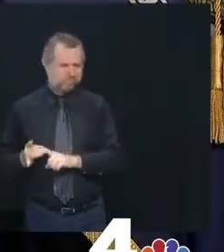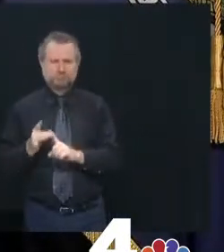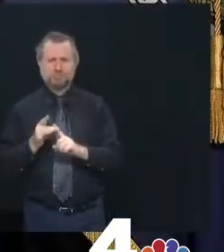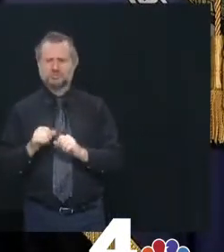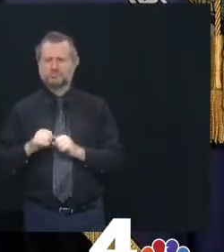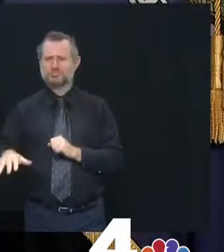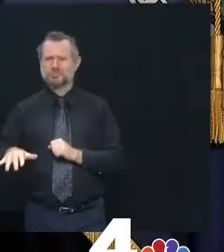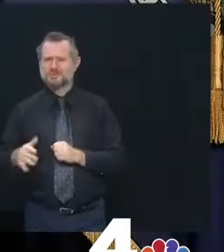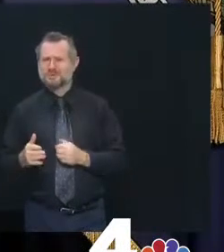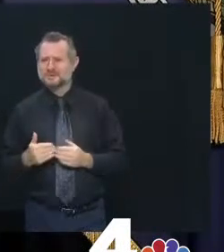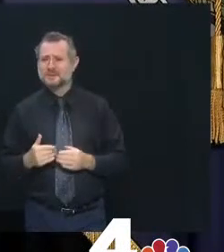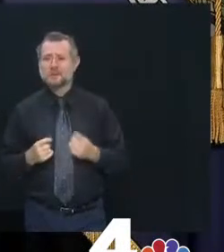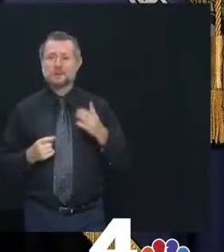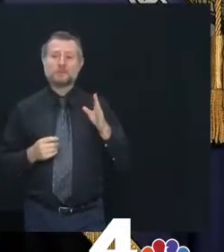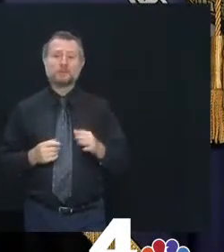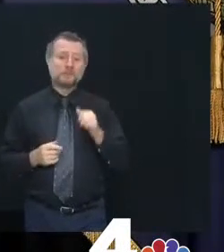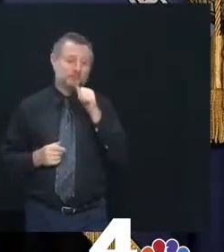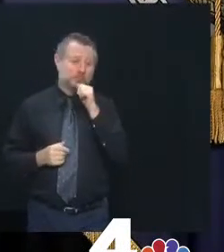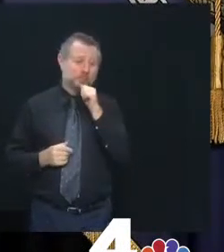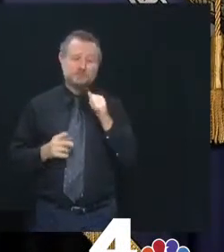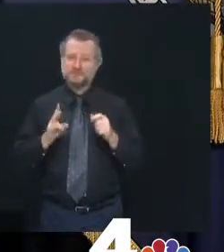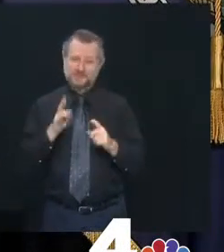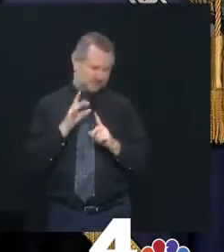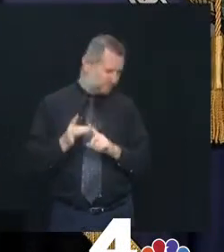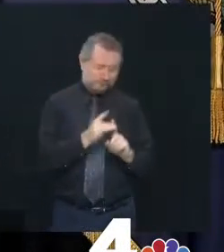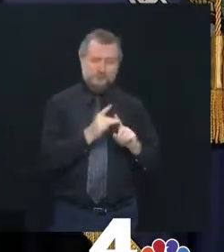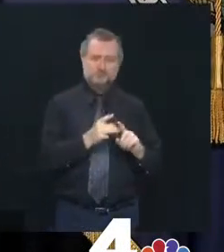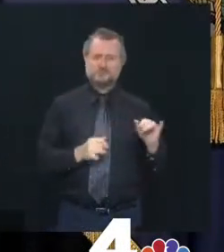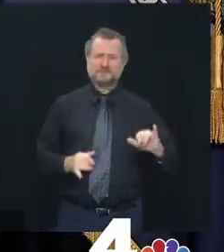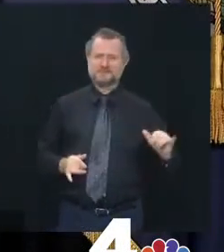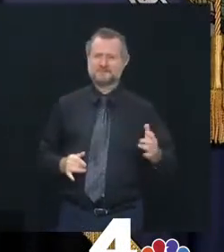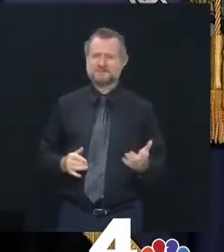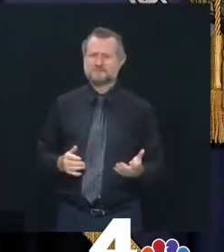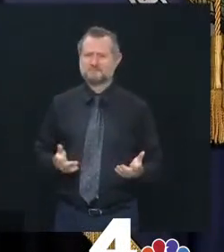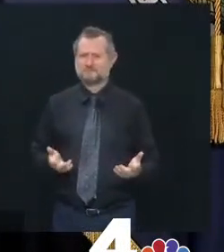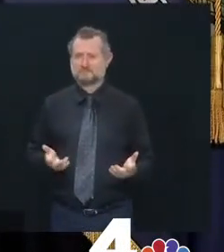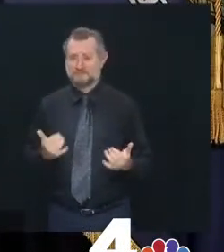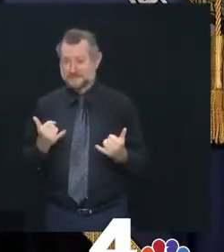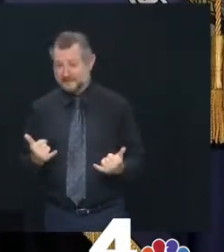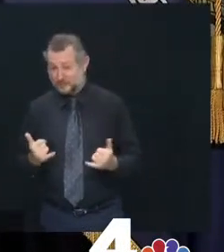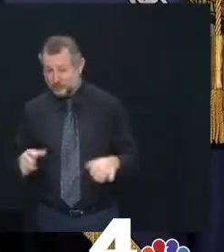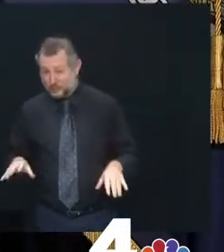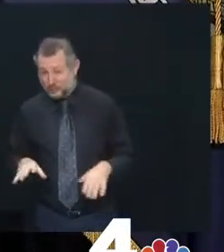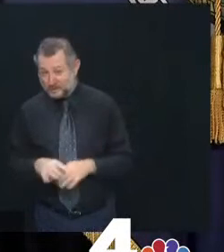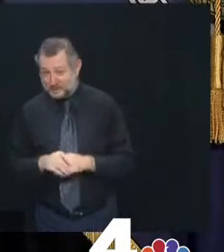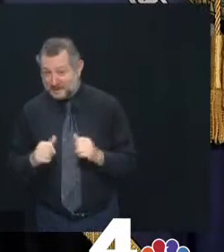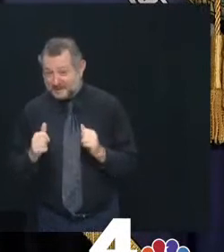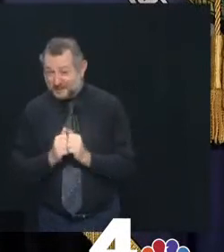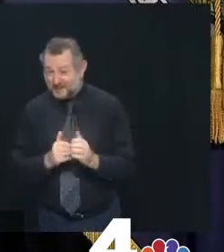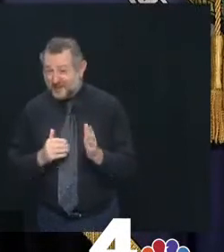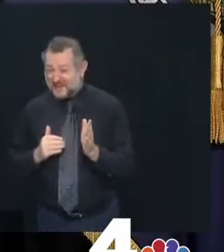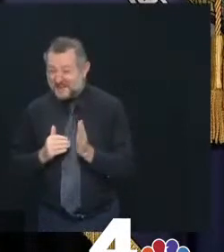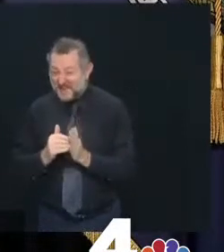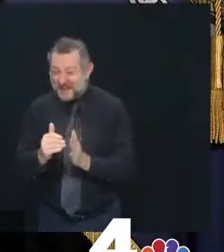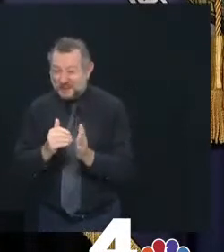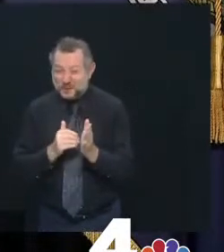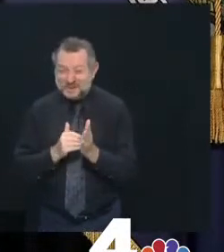with 75 people has generated issues, right? You're going to have a wedding with thousands of people?